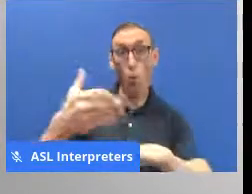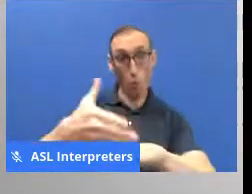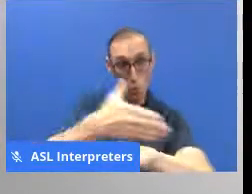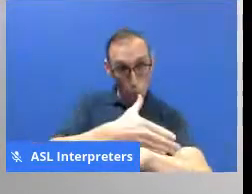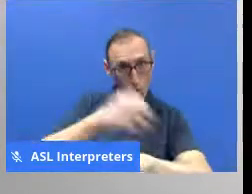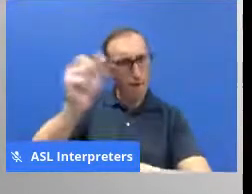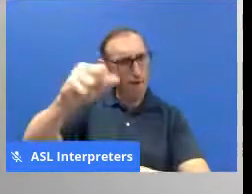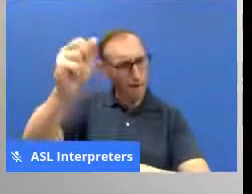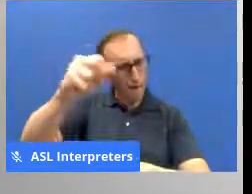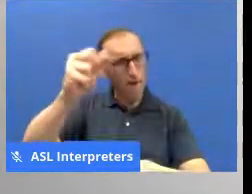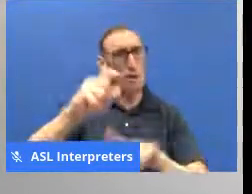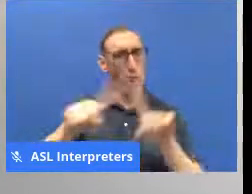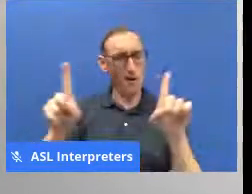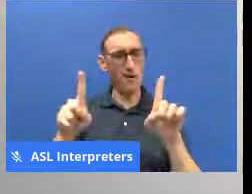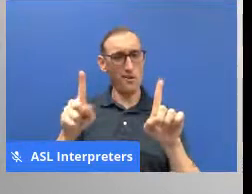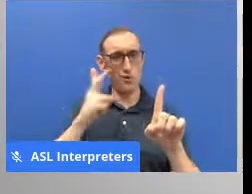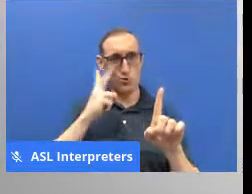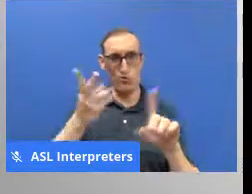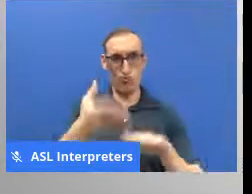week.